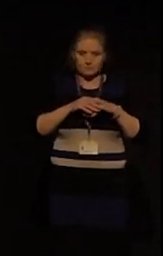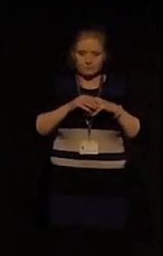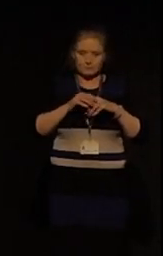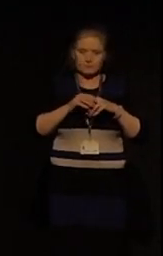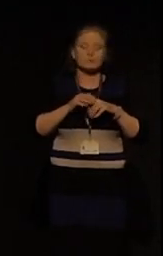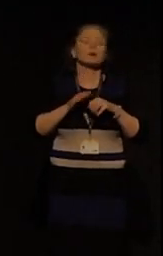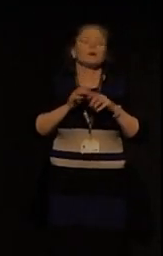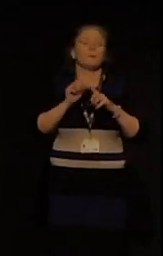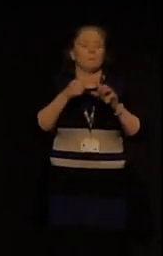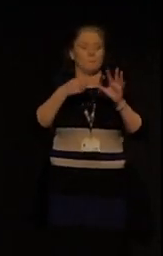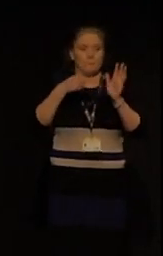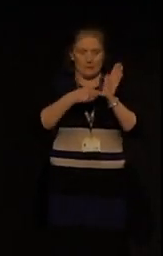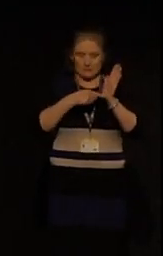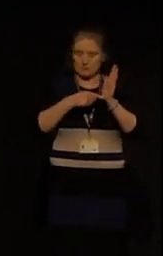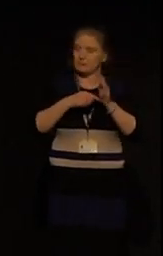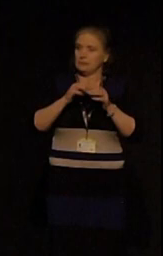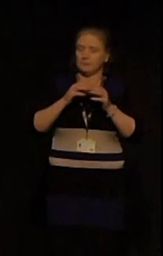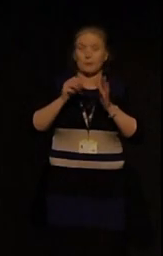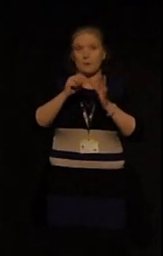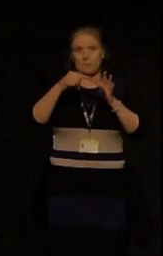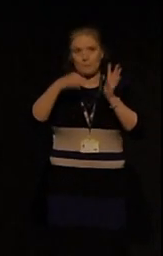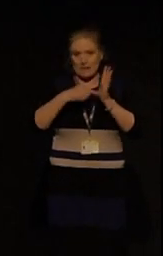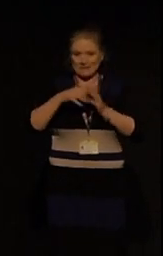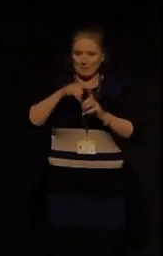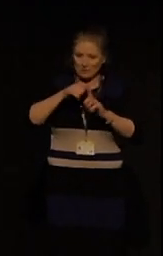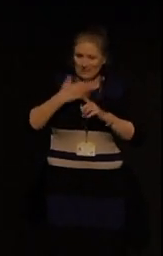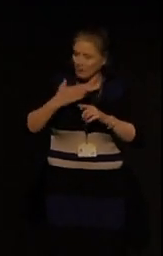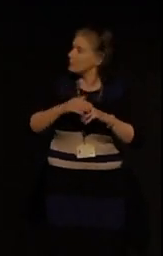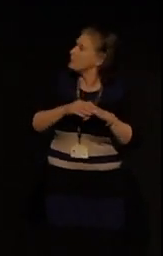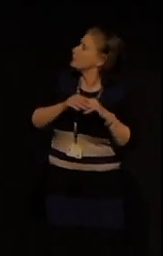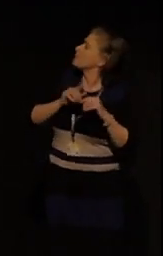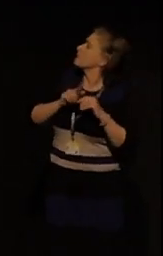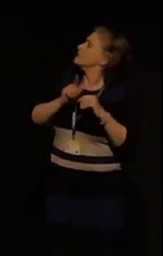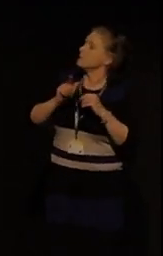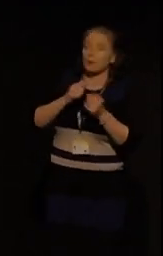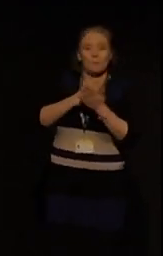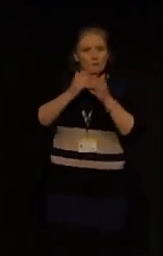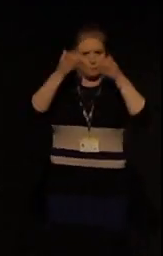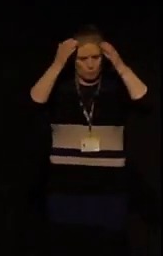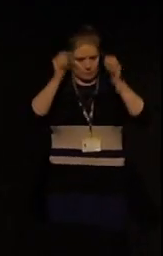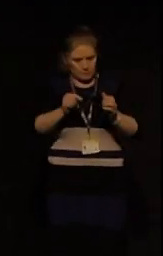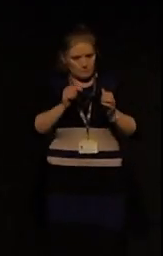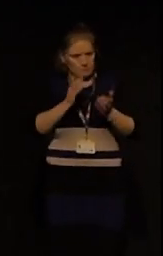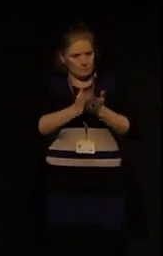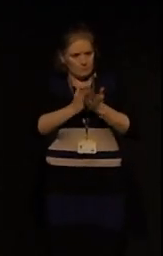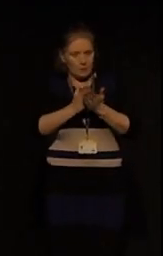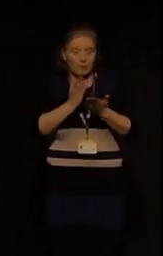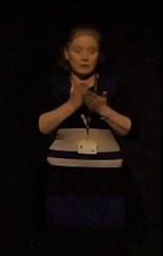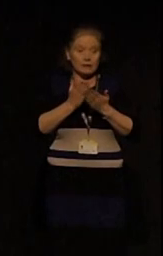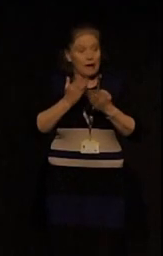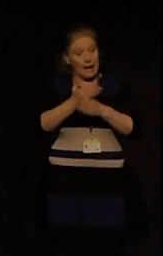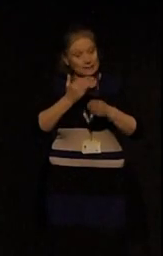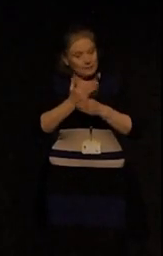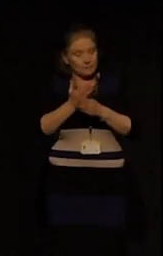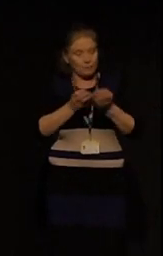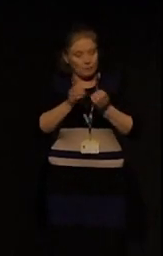radioactive tracer. We would give them radioactive water, and the water would go to parts of the brain that are really biologically active. So we could